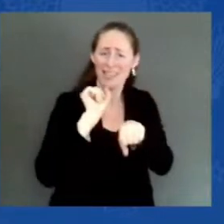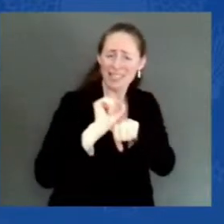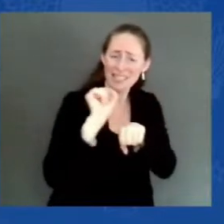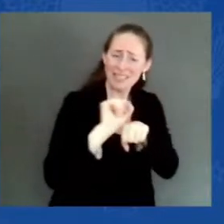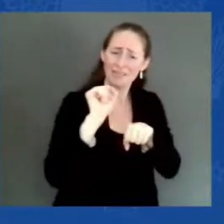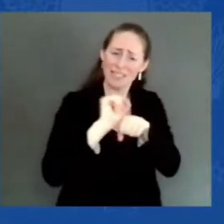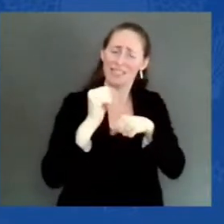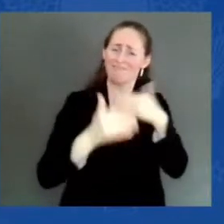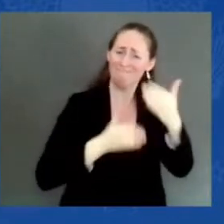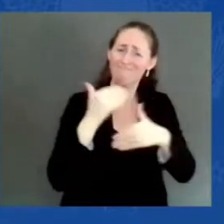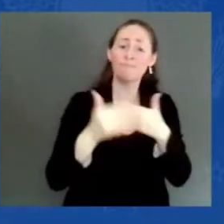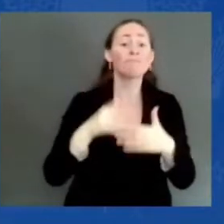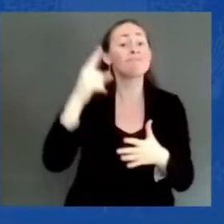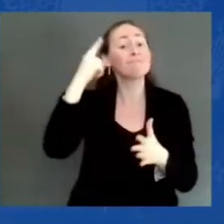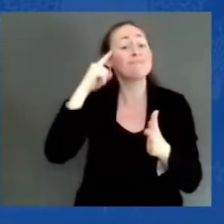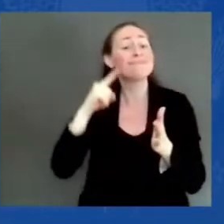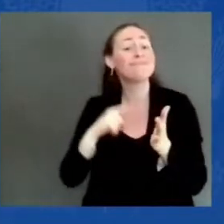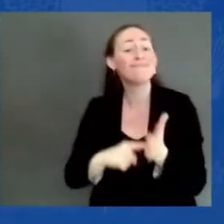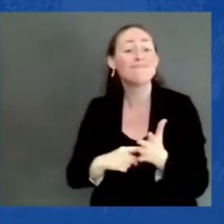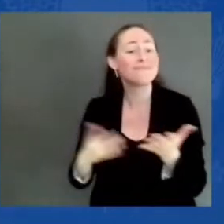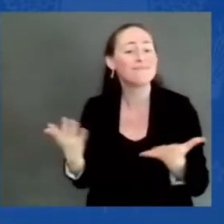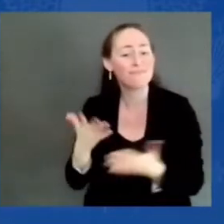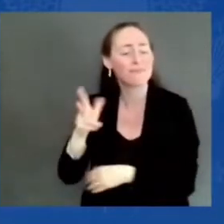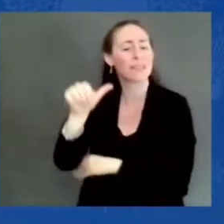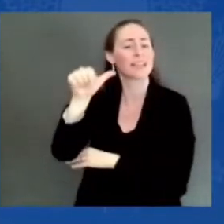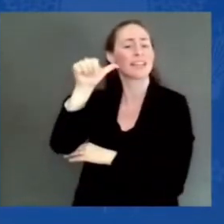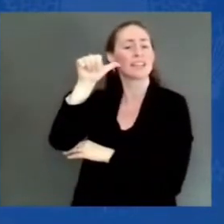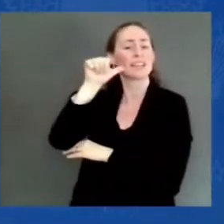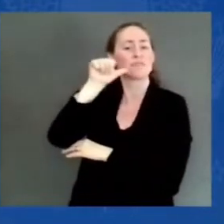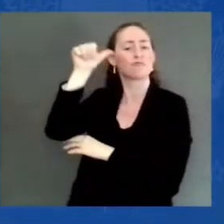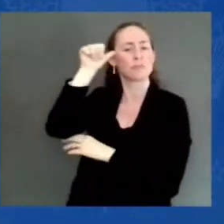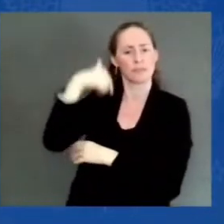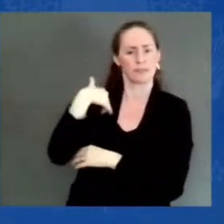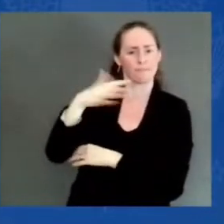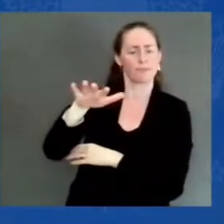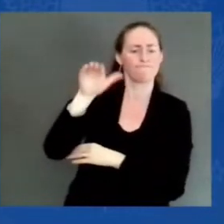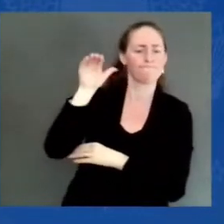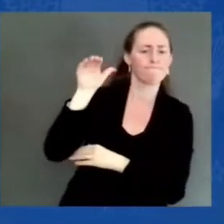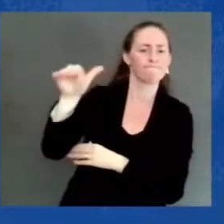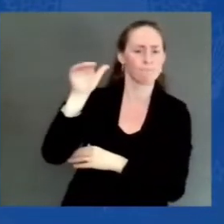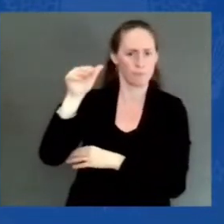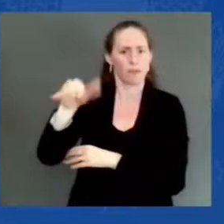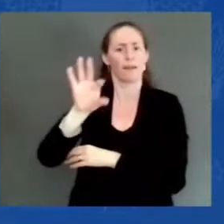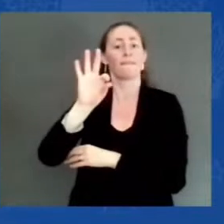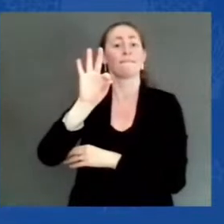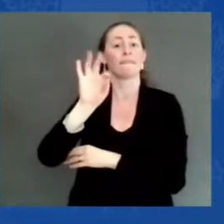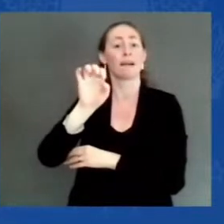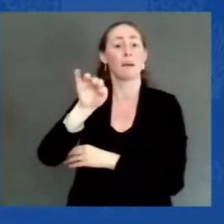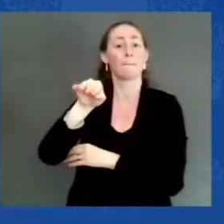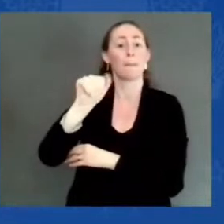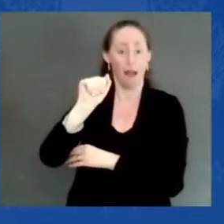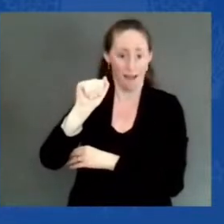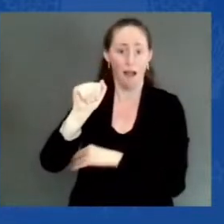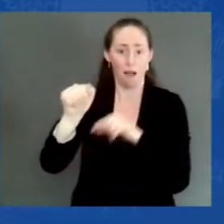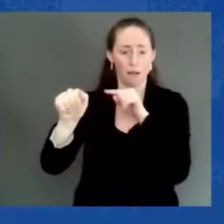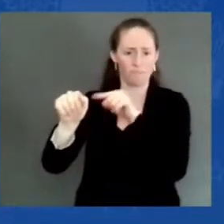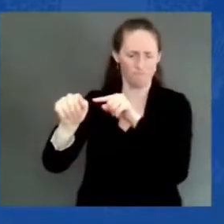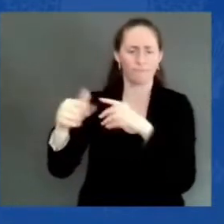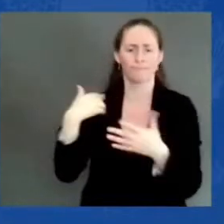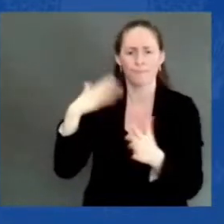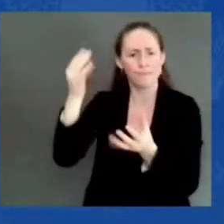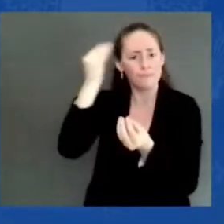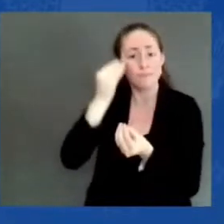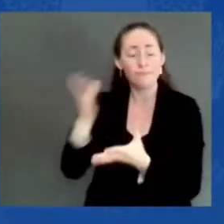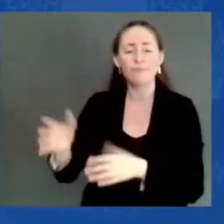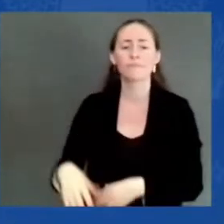yesterday, I instructed the Federal Emergency Management Agency, FEMA, to extend full reimbursement through the